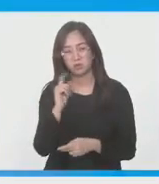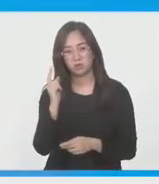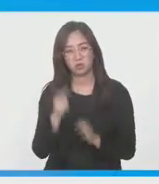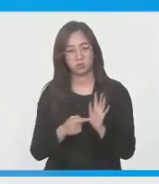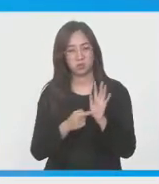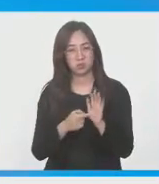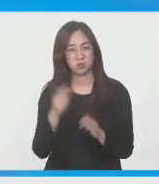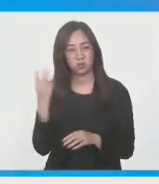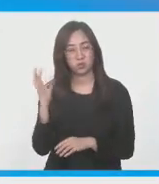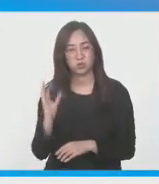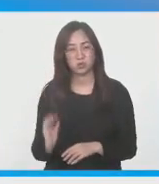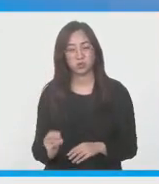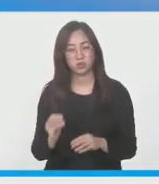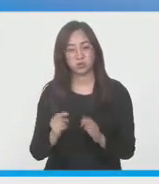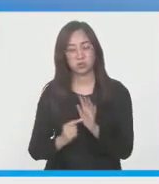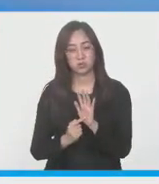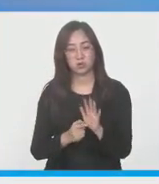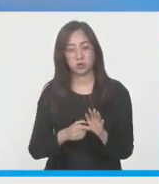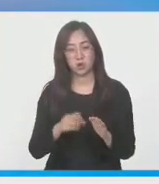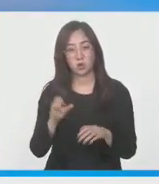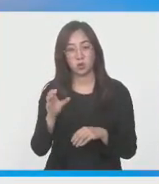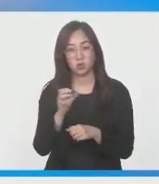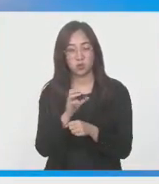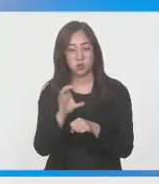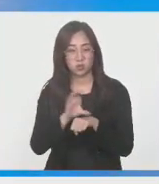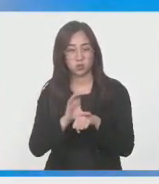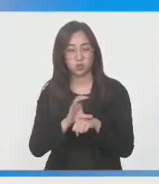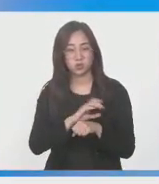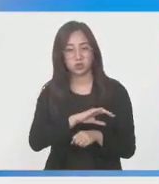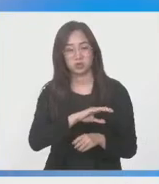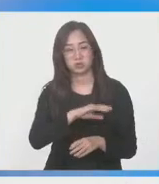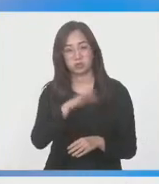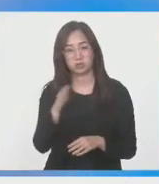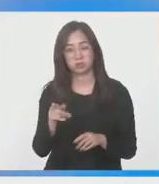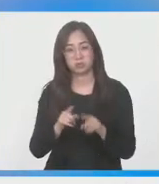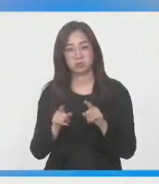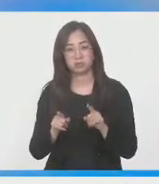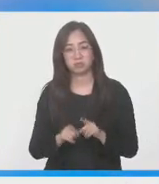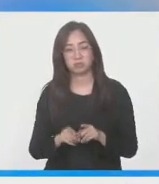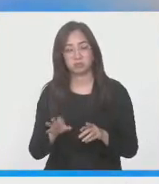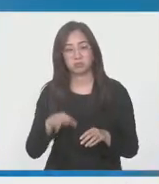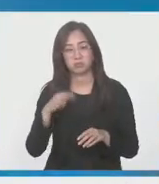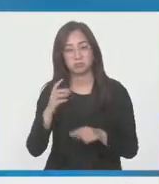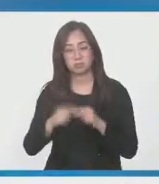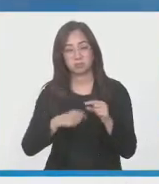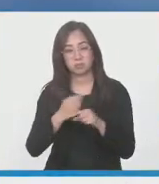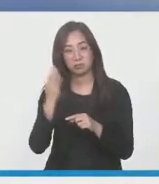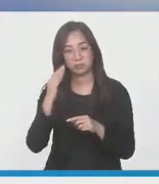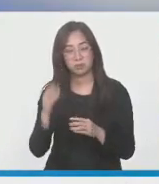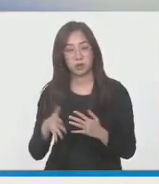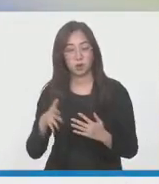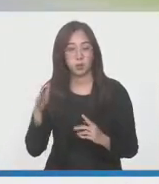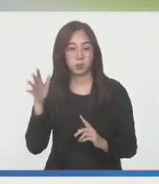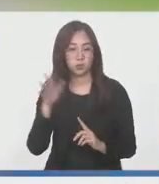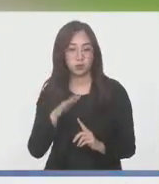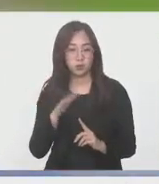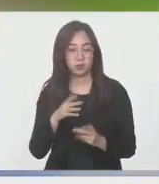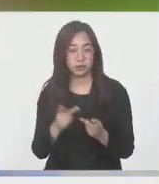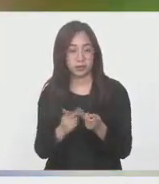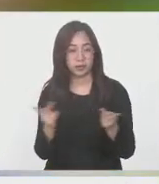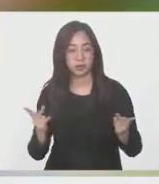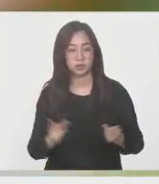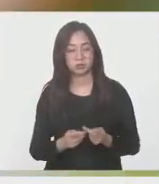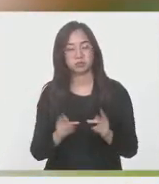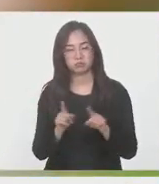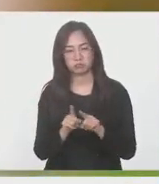reflects the unique features of the Chocolate Hills, but also contributes to the global recognition and popularity of the region. She